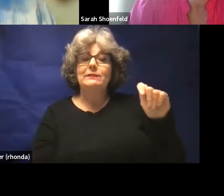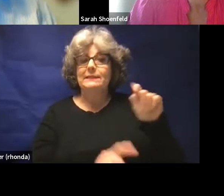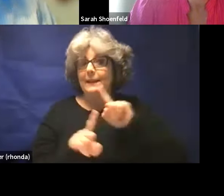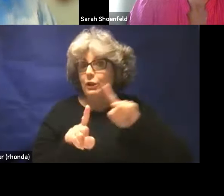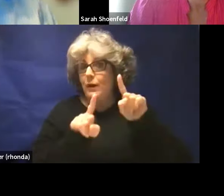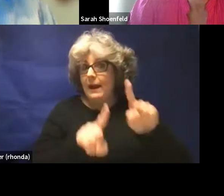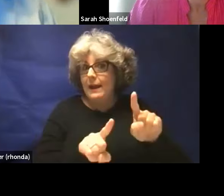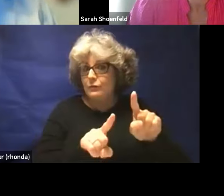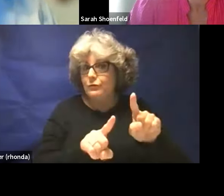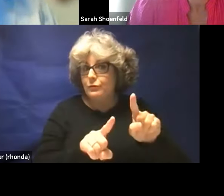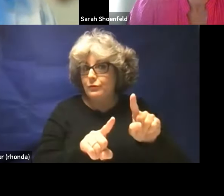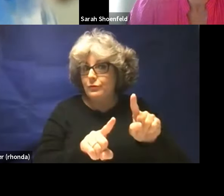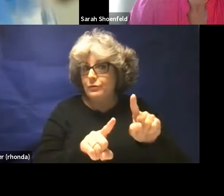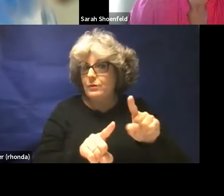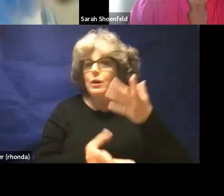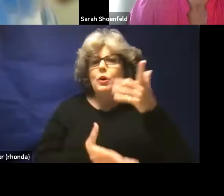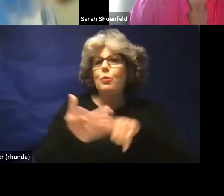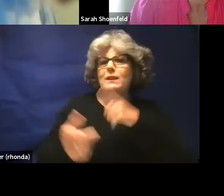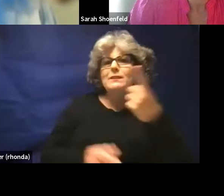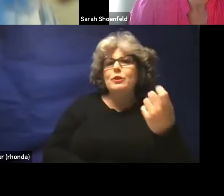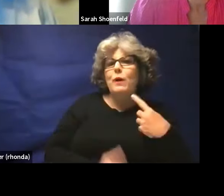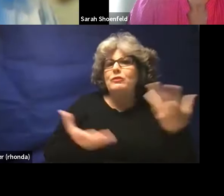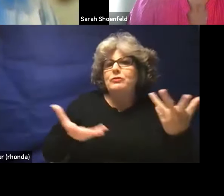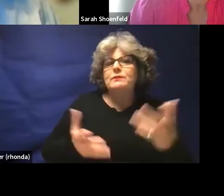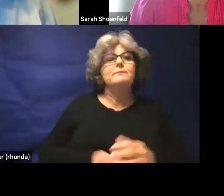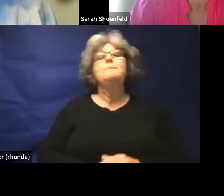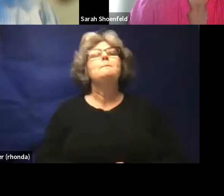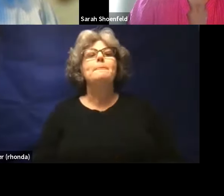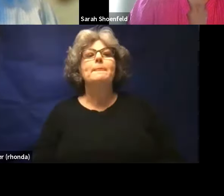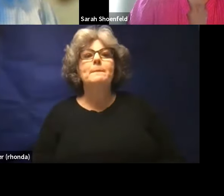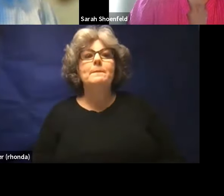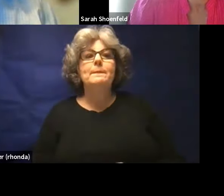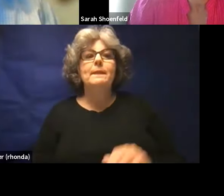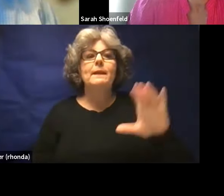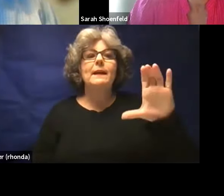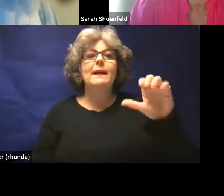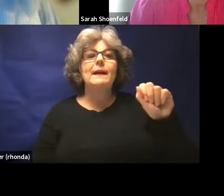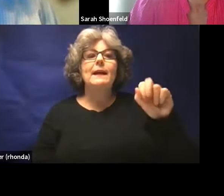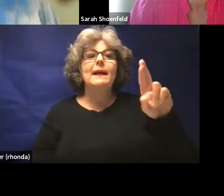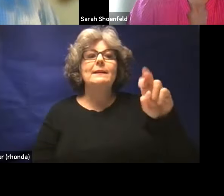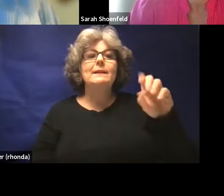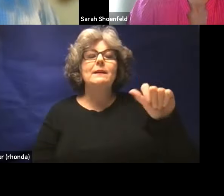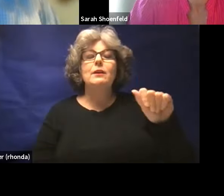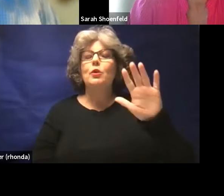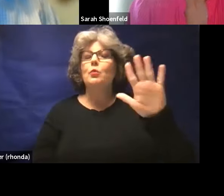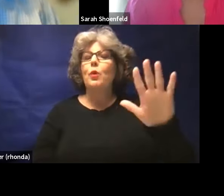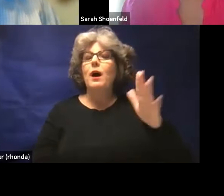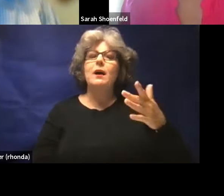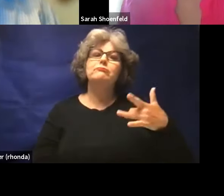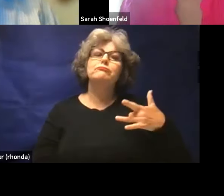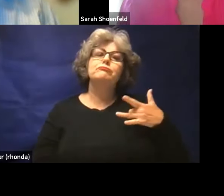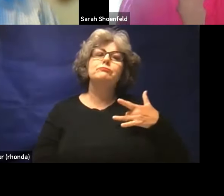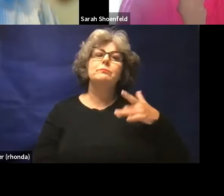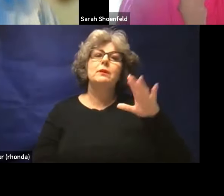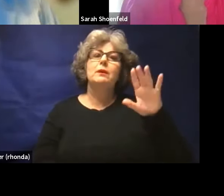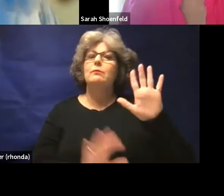answer? What's the specific question? It says, Cara Olivia, what were your years at Brightwood, Paul, and Coolidge? Are histories